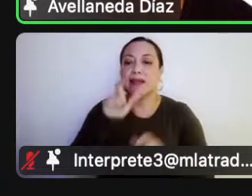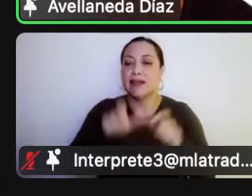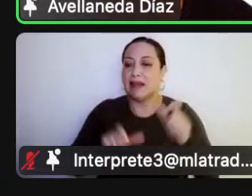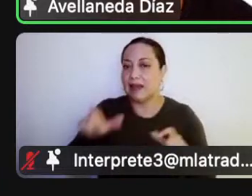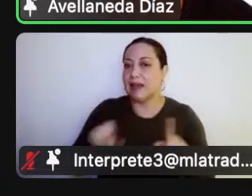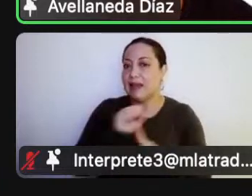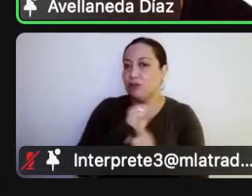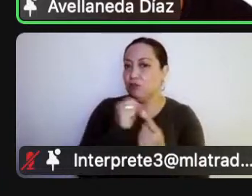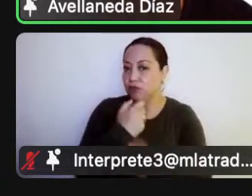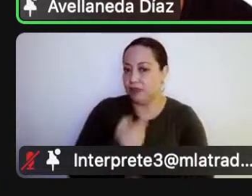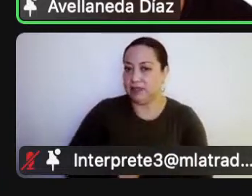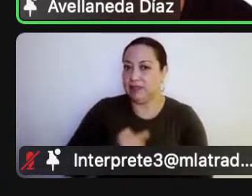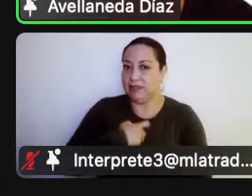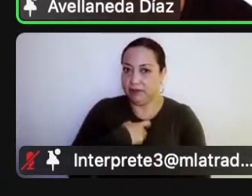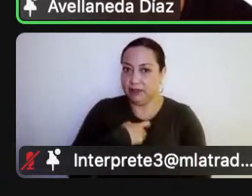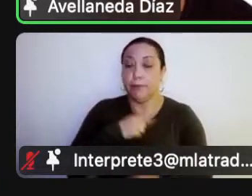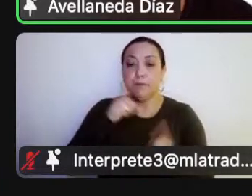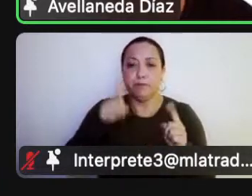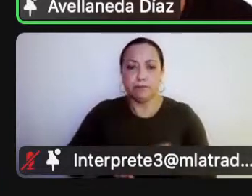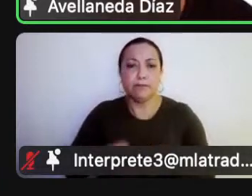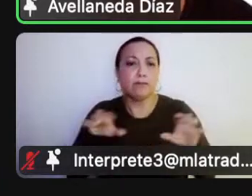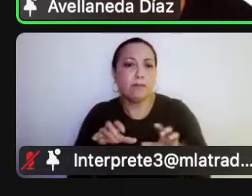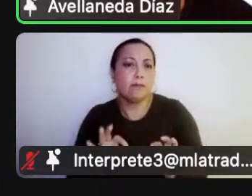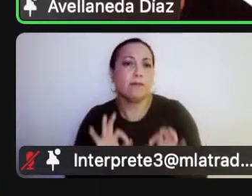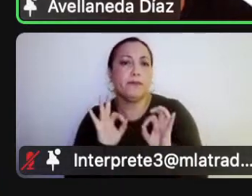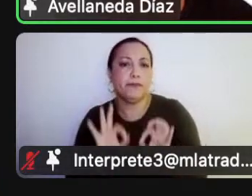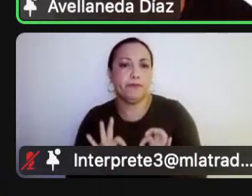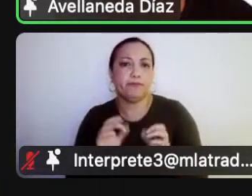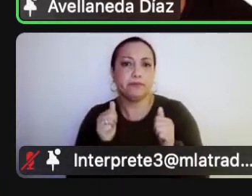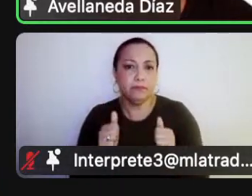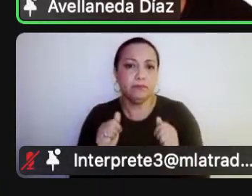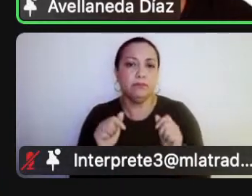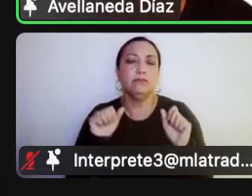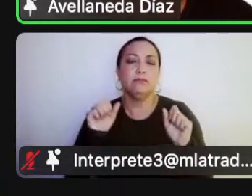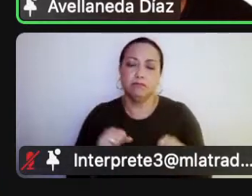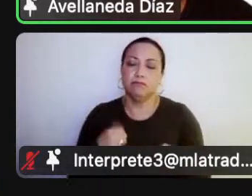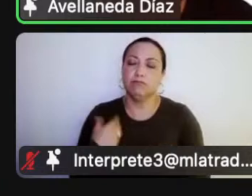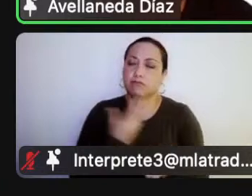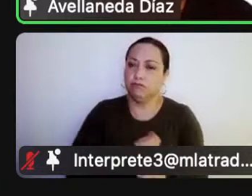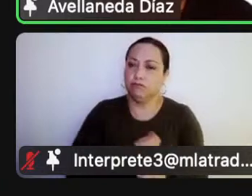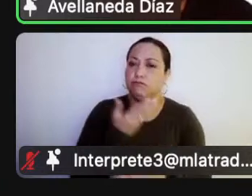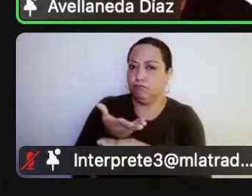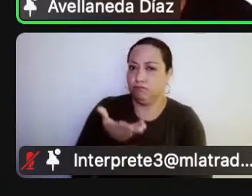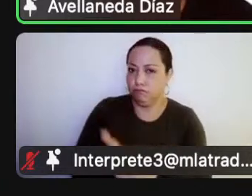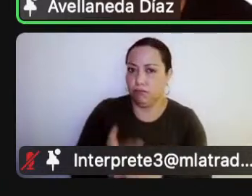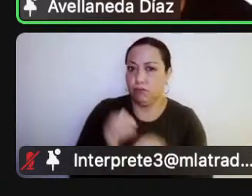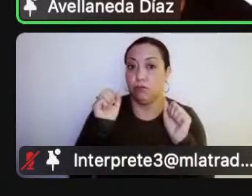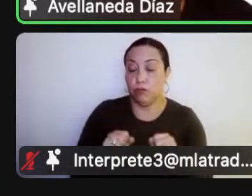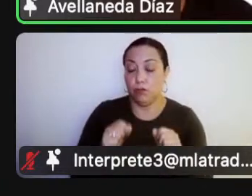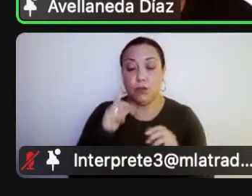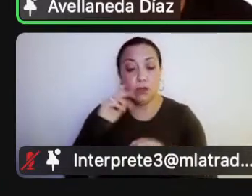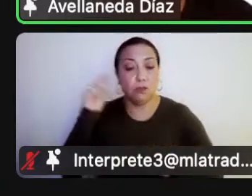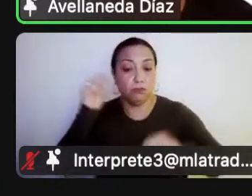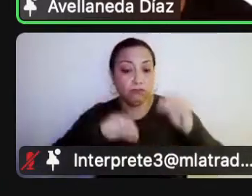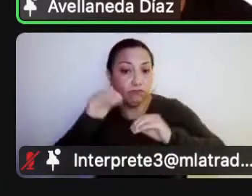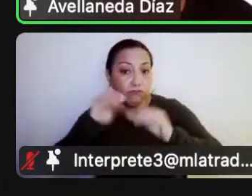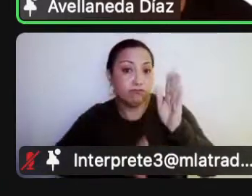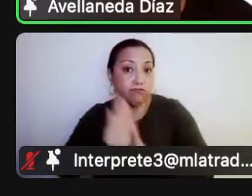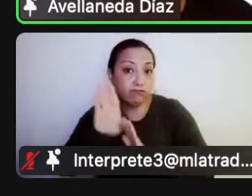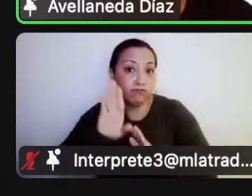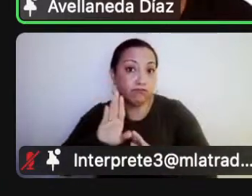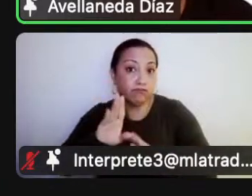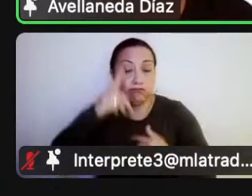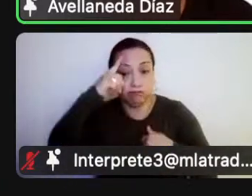society, to value the good practices that we can contribute with developing